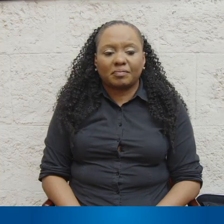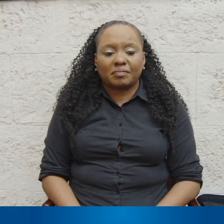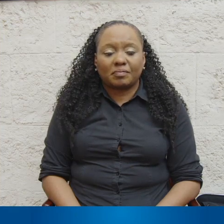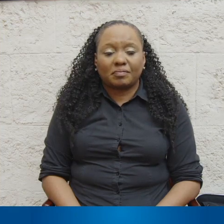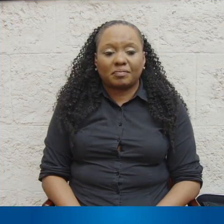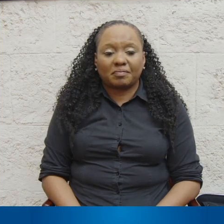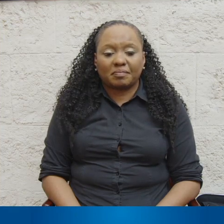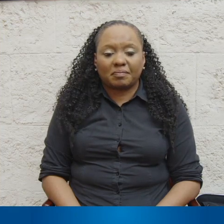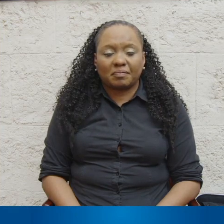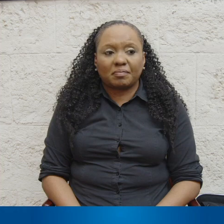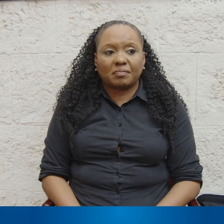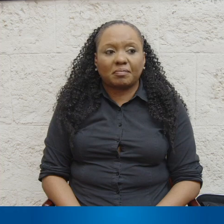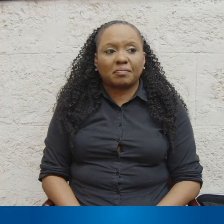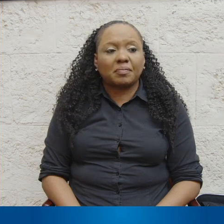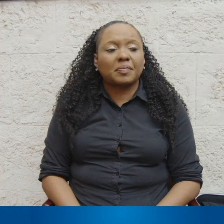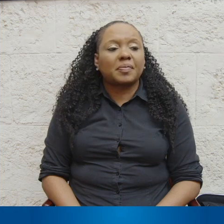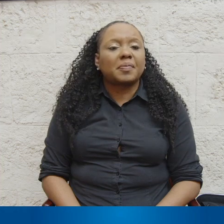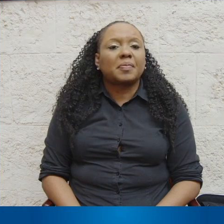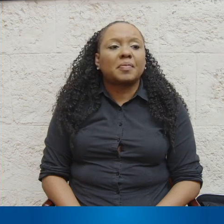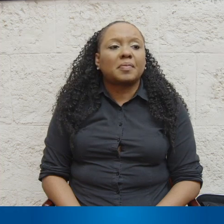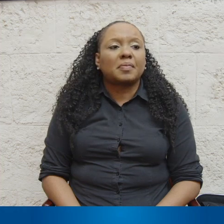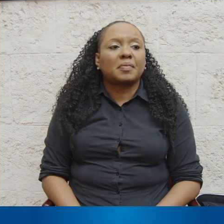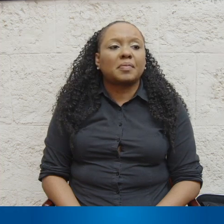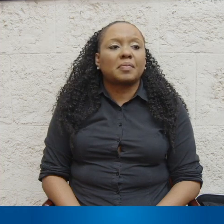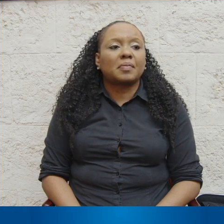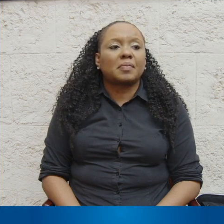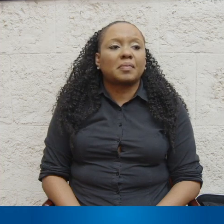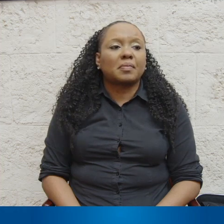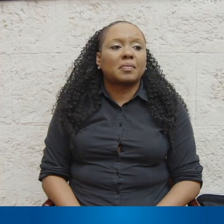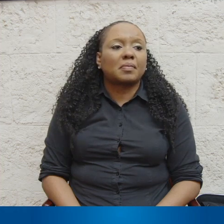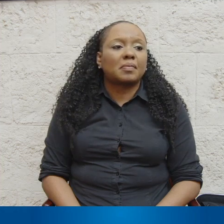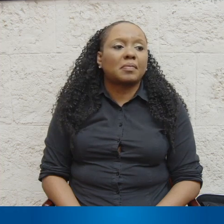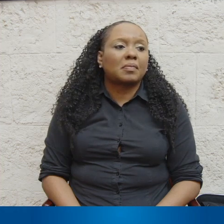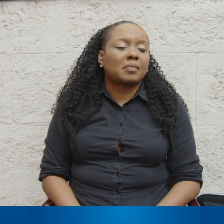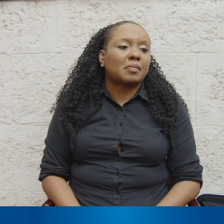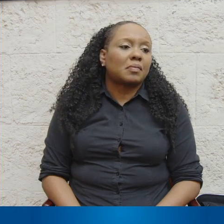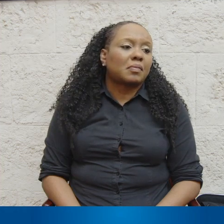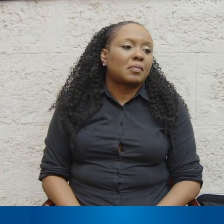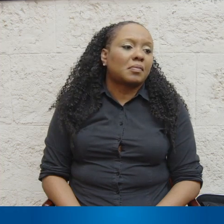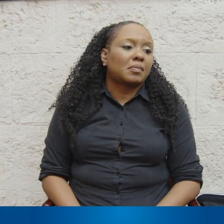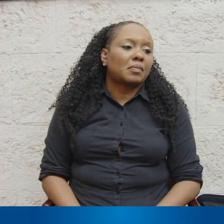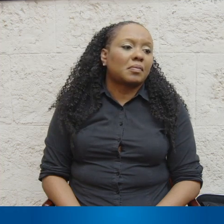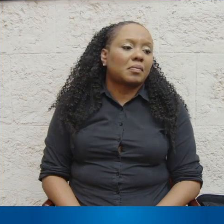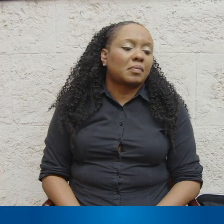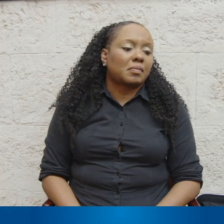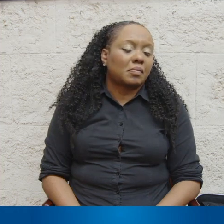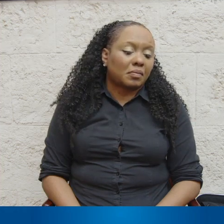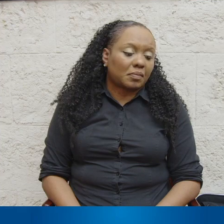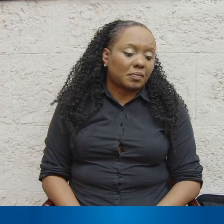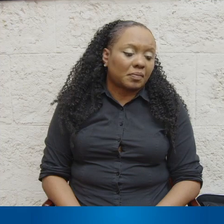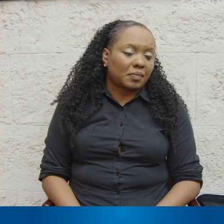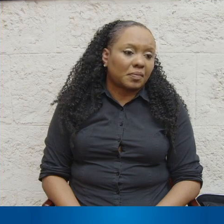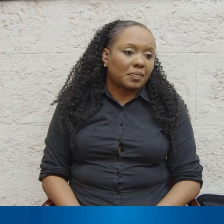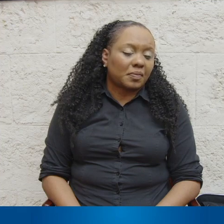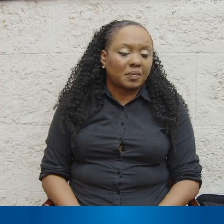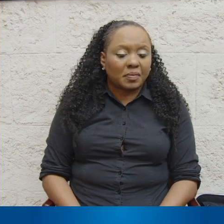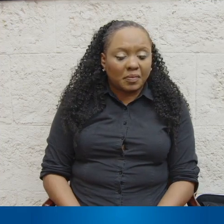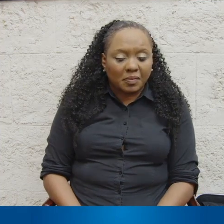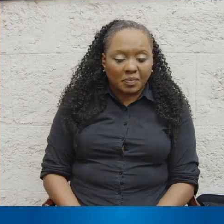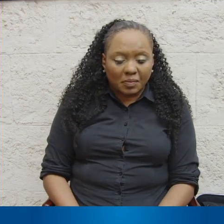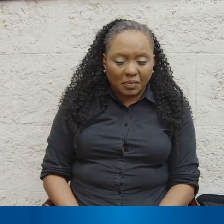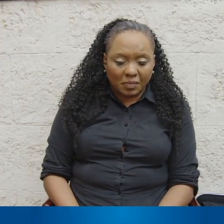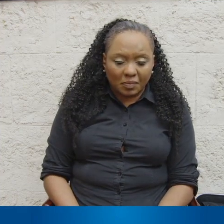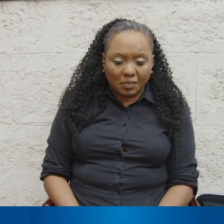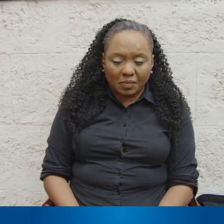notwithstanding overship and challenges, securing the workmen to install, and as you rightly pointed out, the hurricane season is 6 weeks